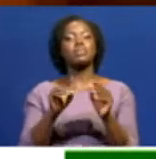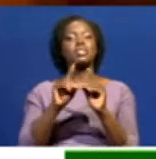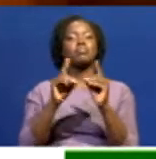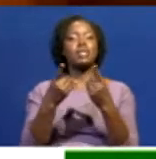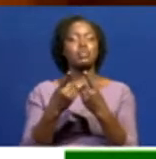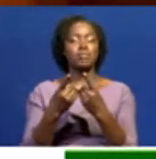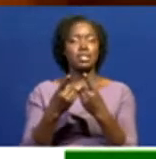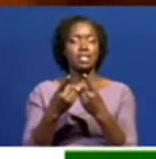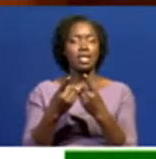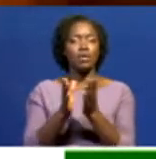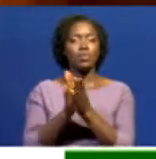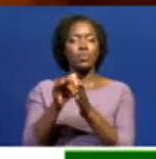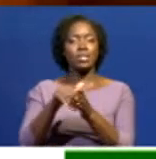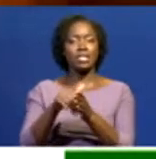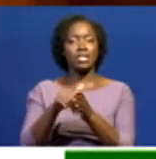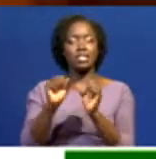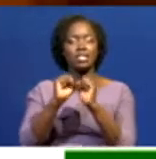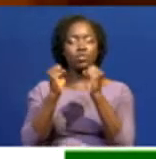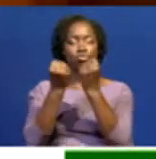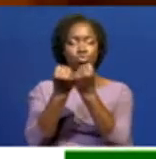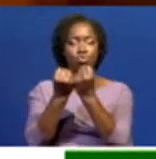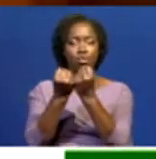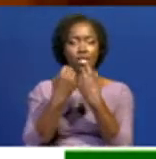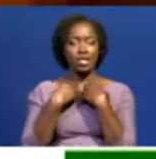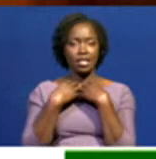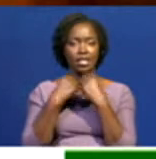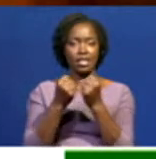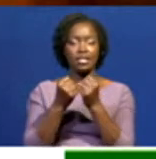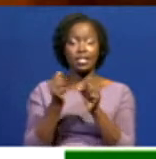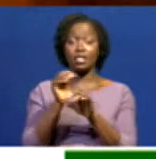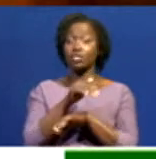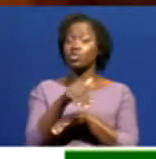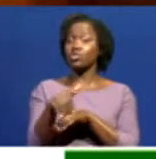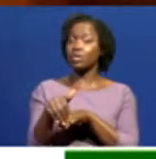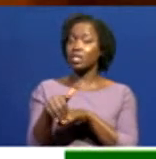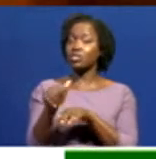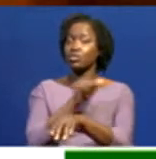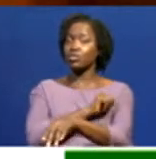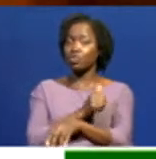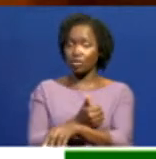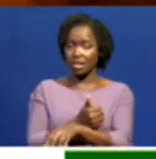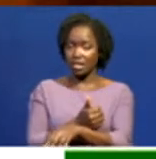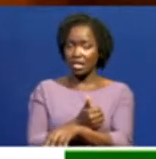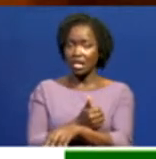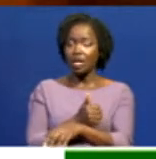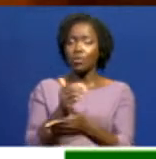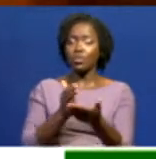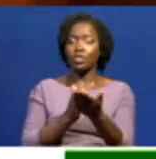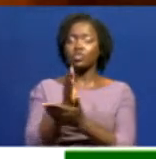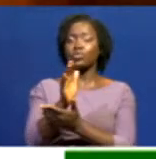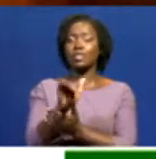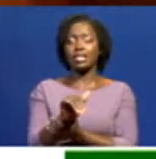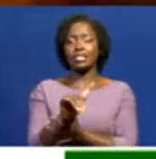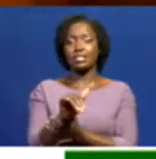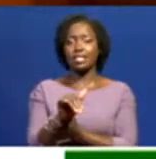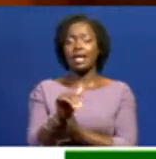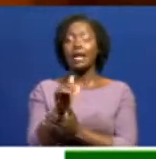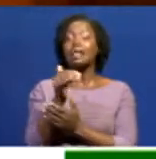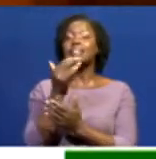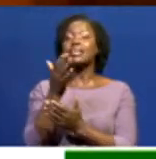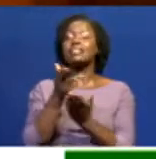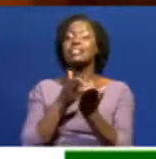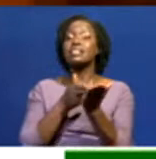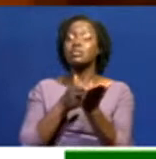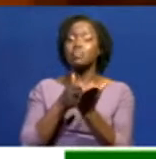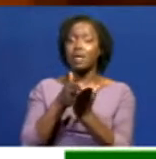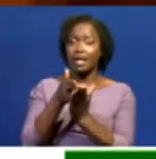department within the Social Health Insurance Authority is going to ensure that there is